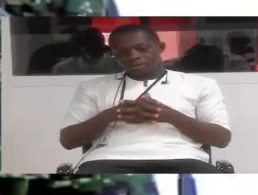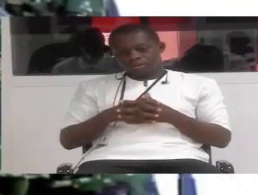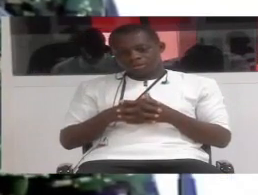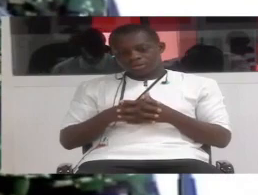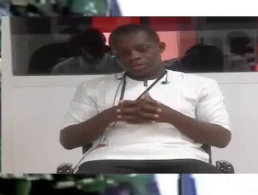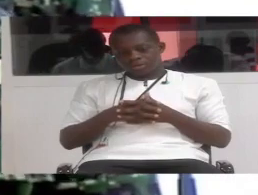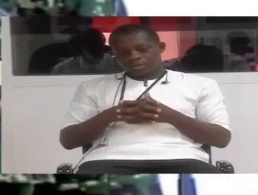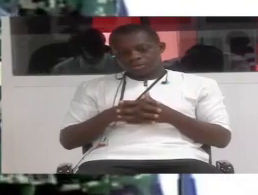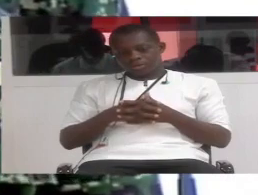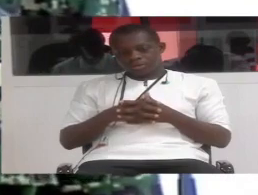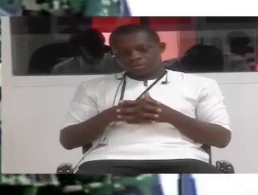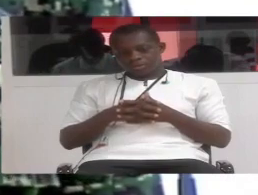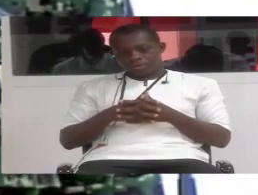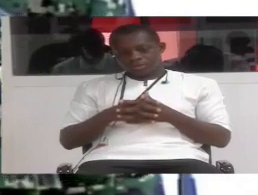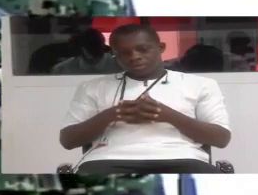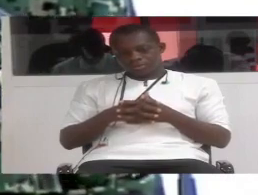am